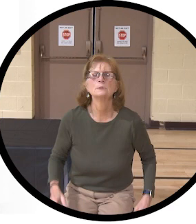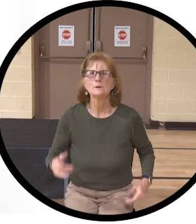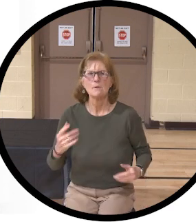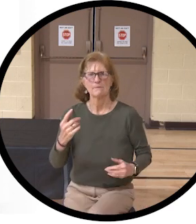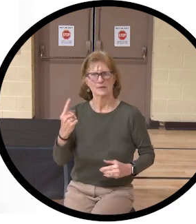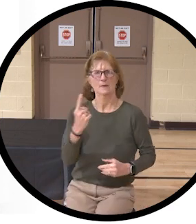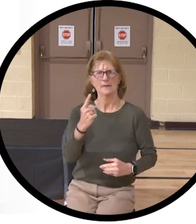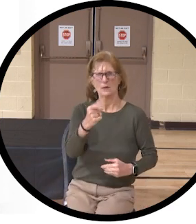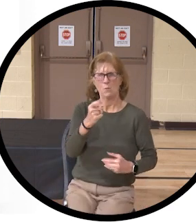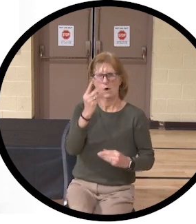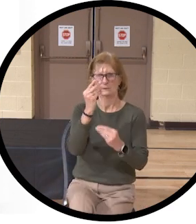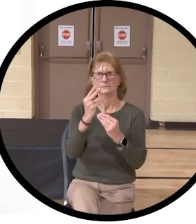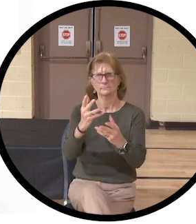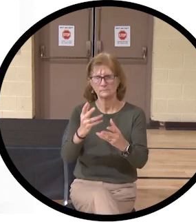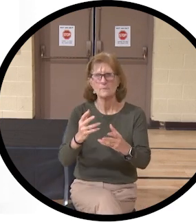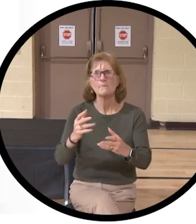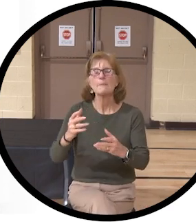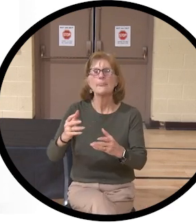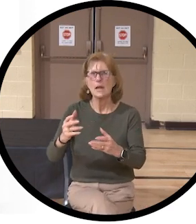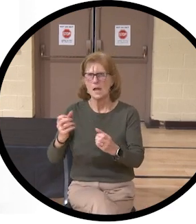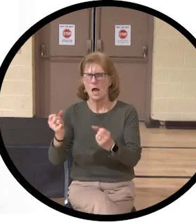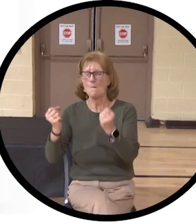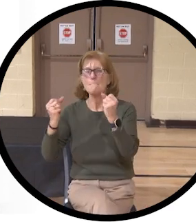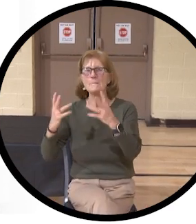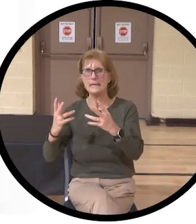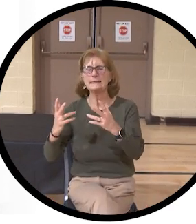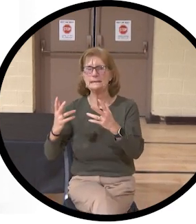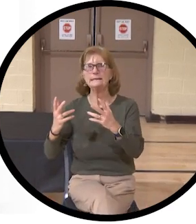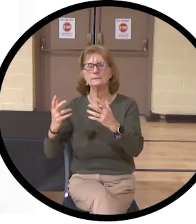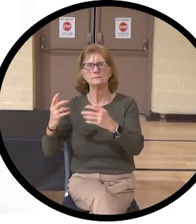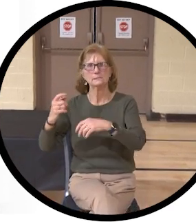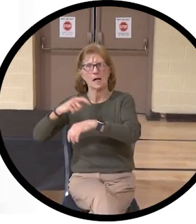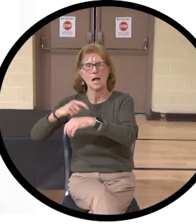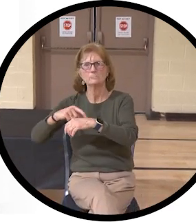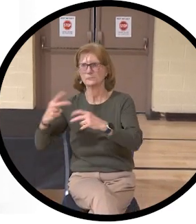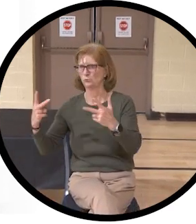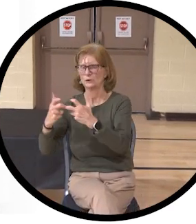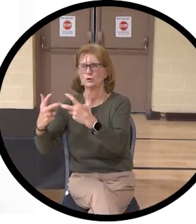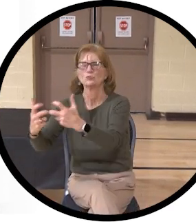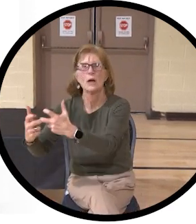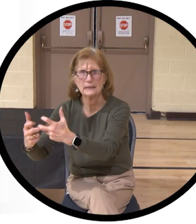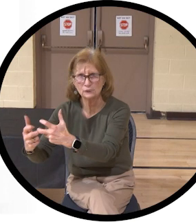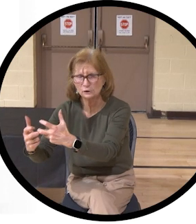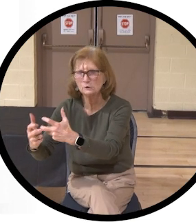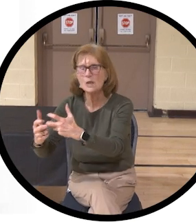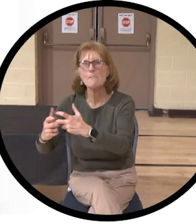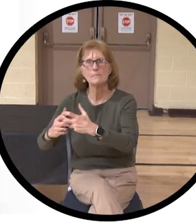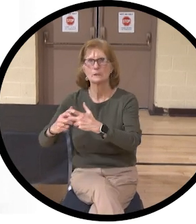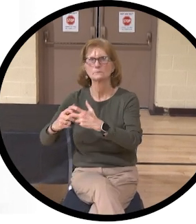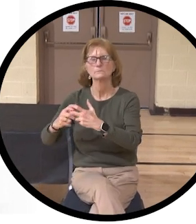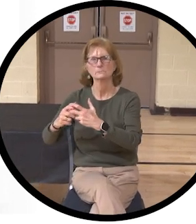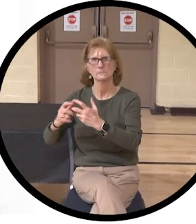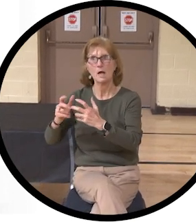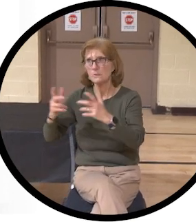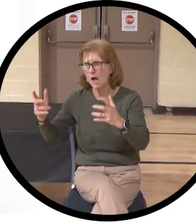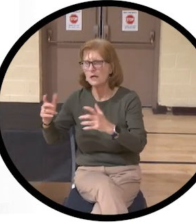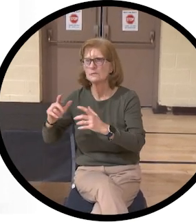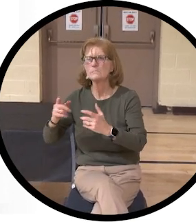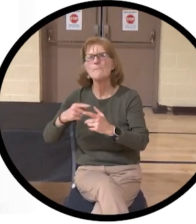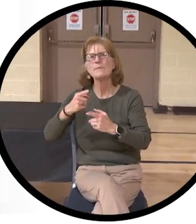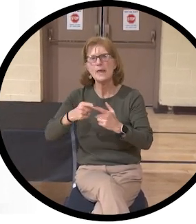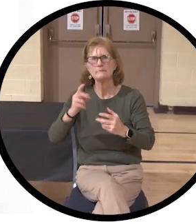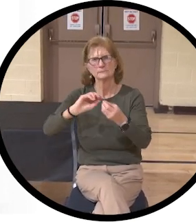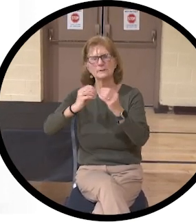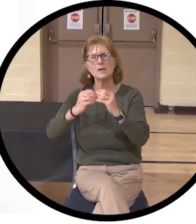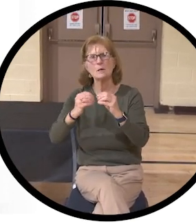between Chislett and Highland. We actually have a pretty big drop-off in crashes once you go past Highland. And the other thing I'll add is that